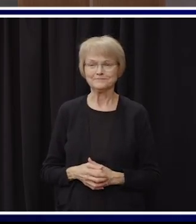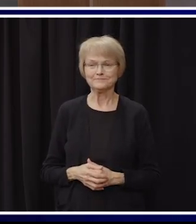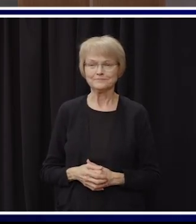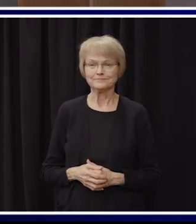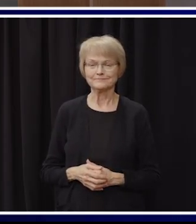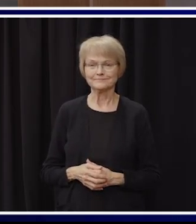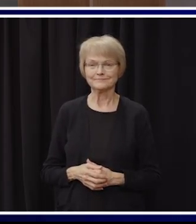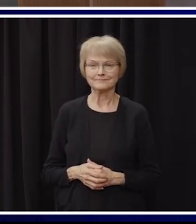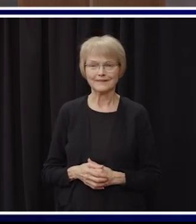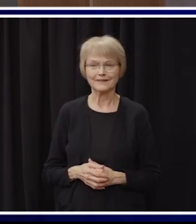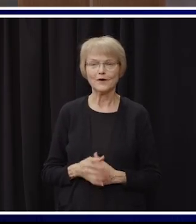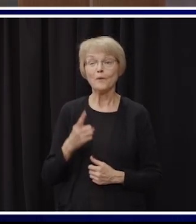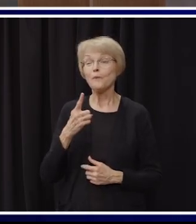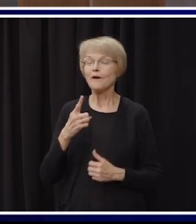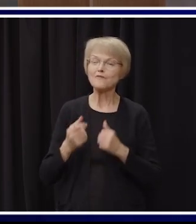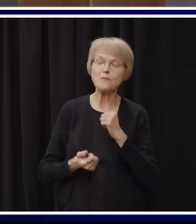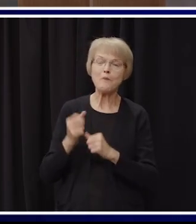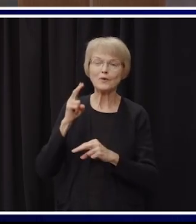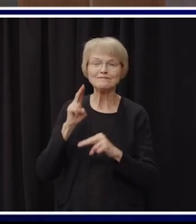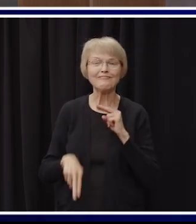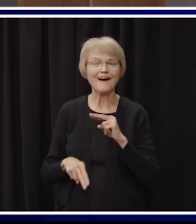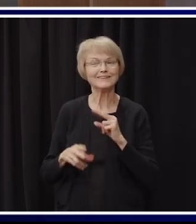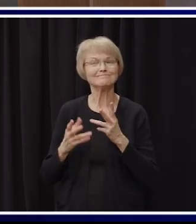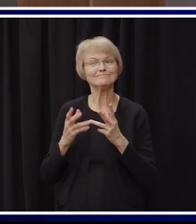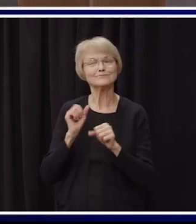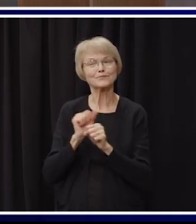One of our funnest projects, working with Colleen.